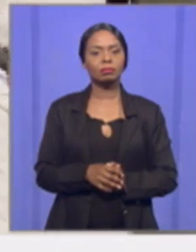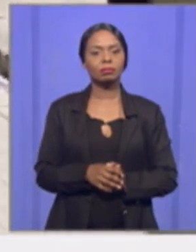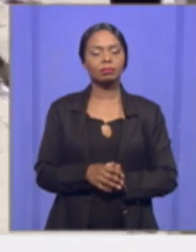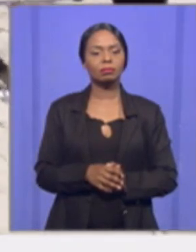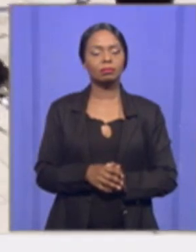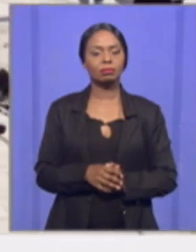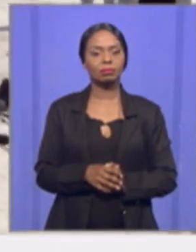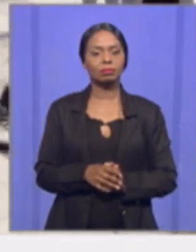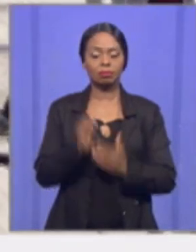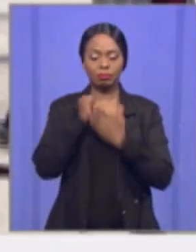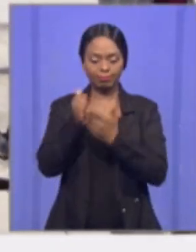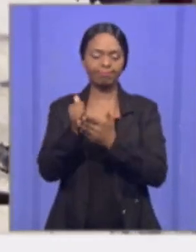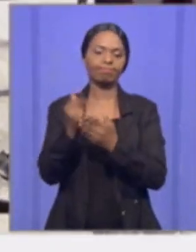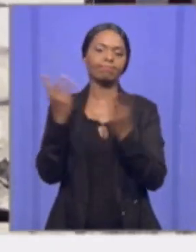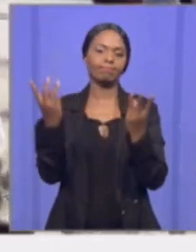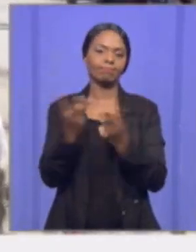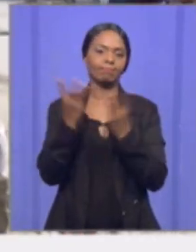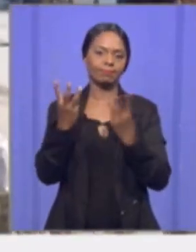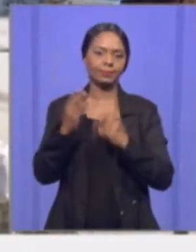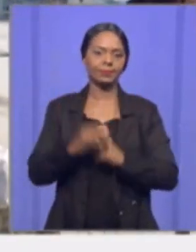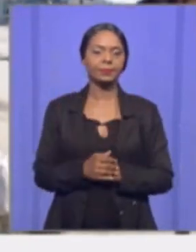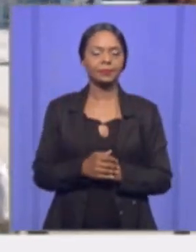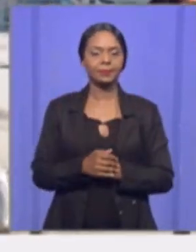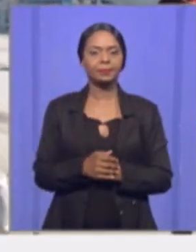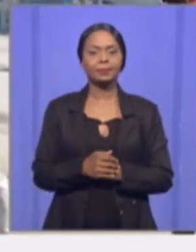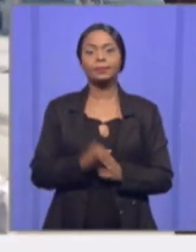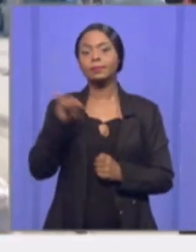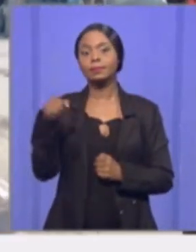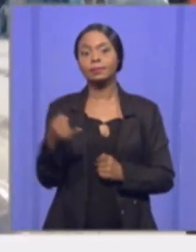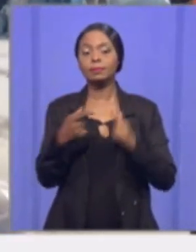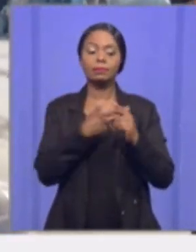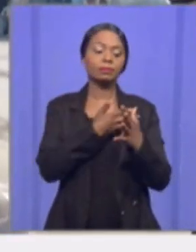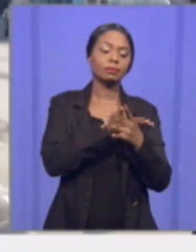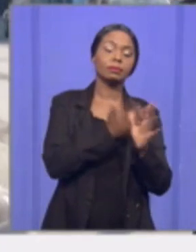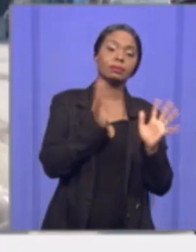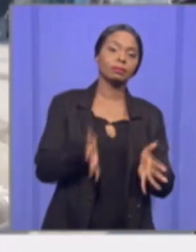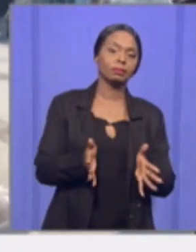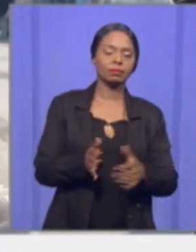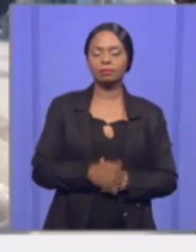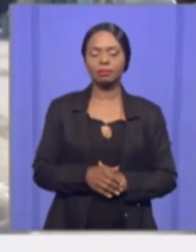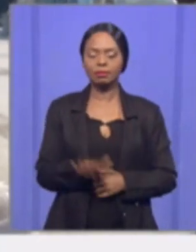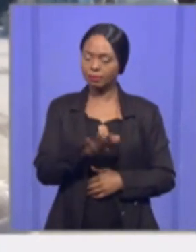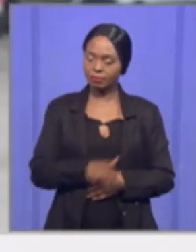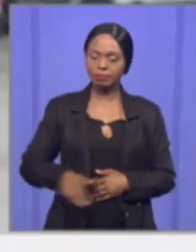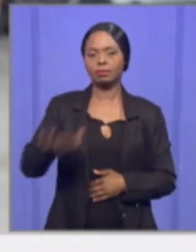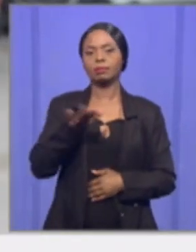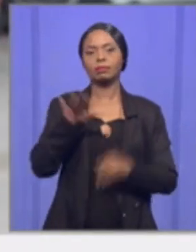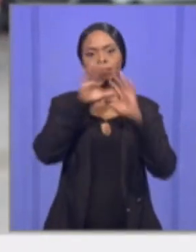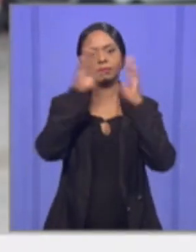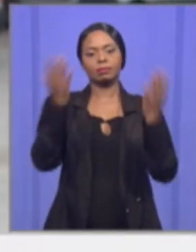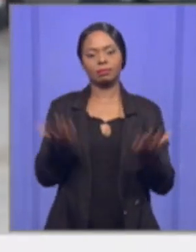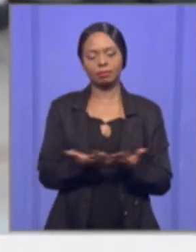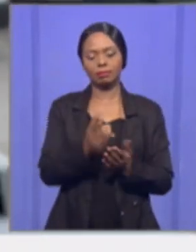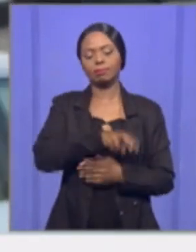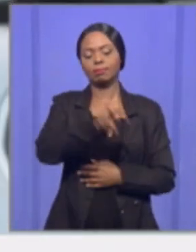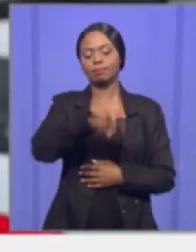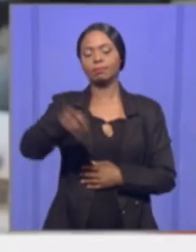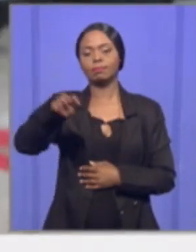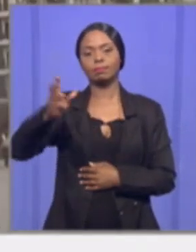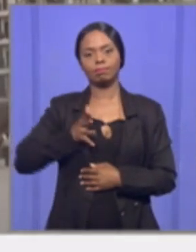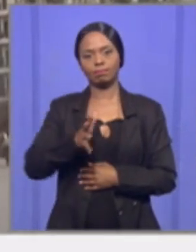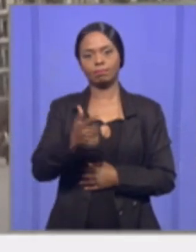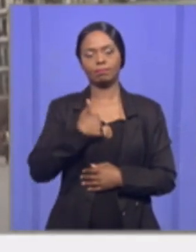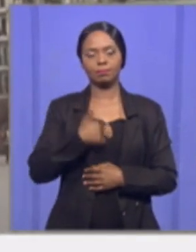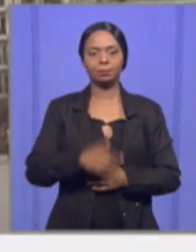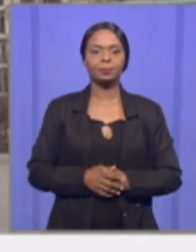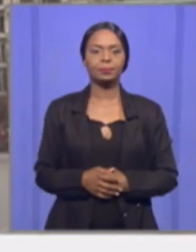for help people, not just from German, also from all over the world.